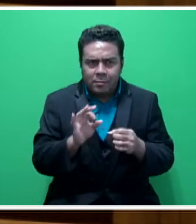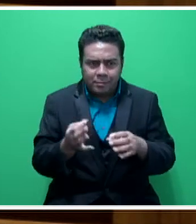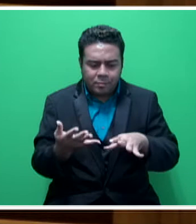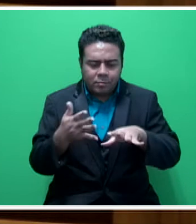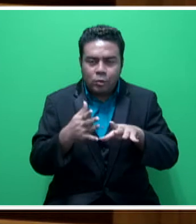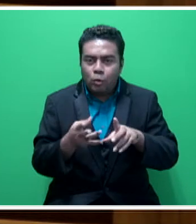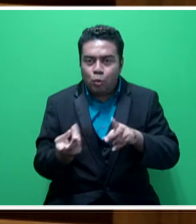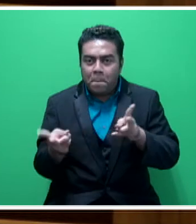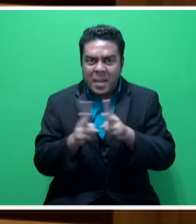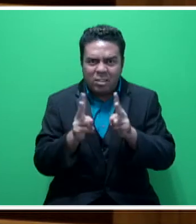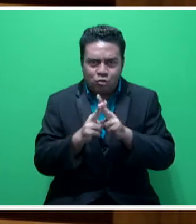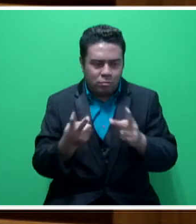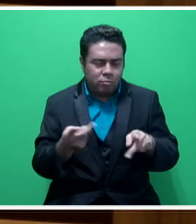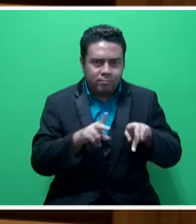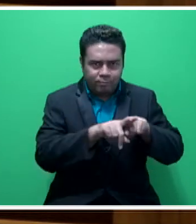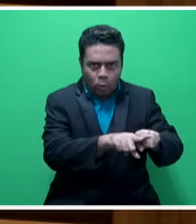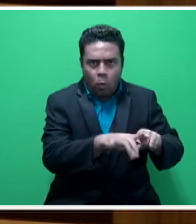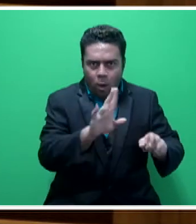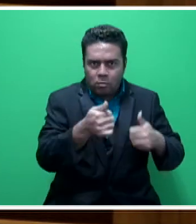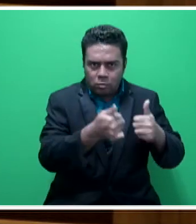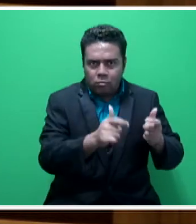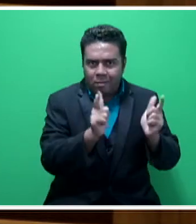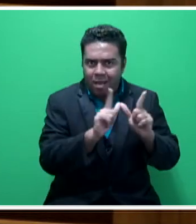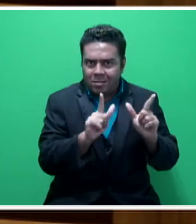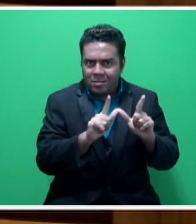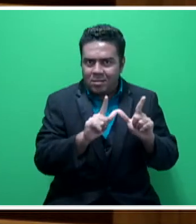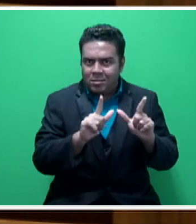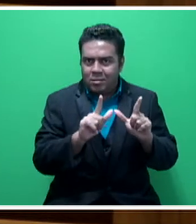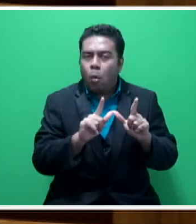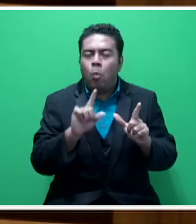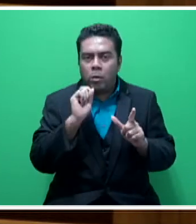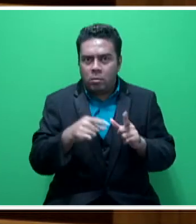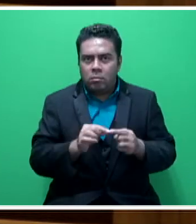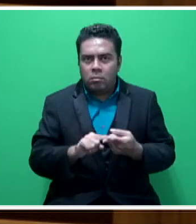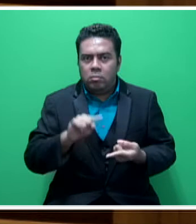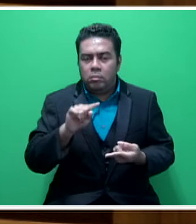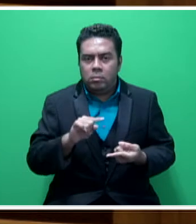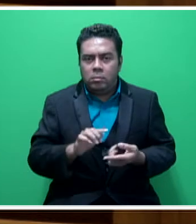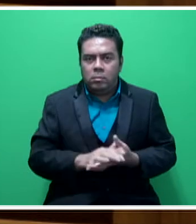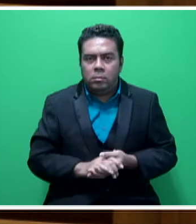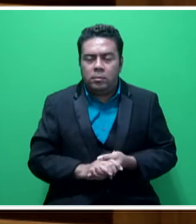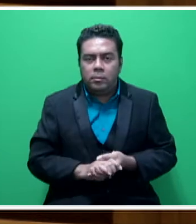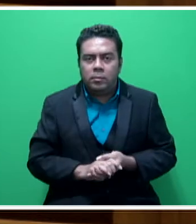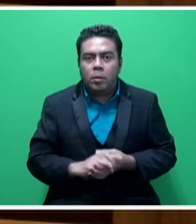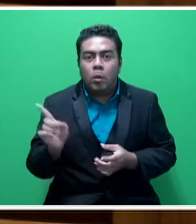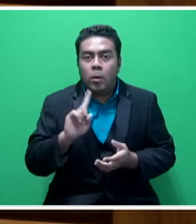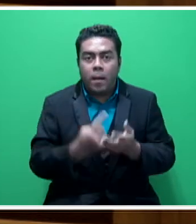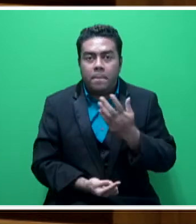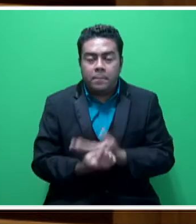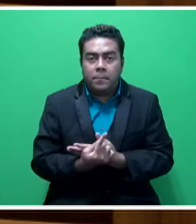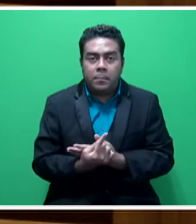economical routes, and the licenses will be extended by a number of years, so that what will happen eventually is that